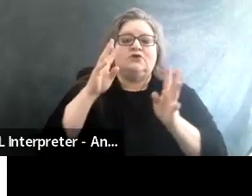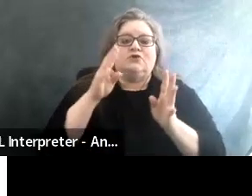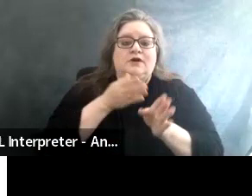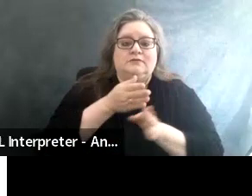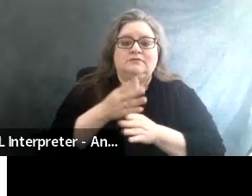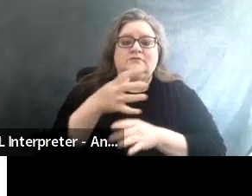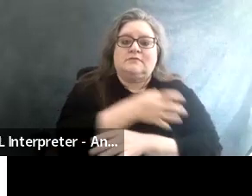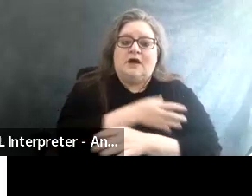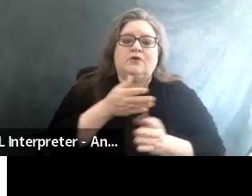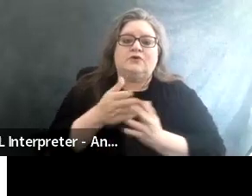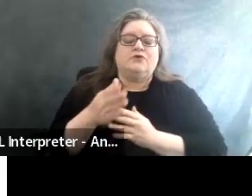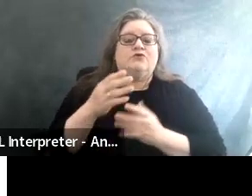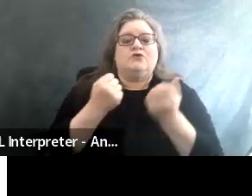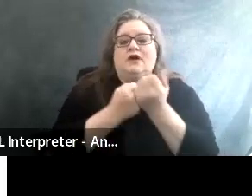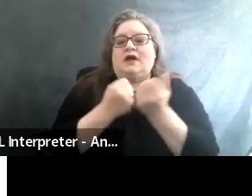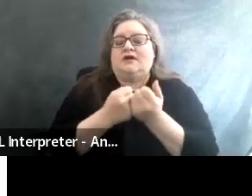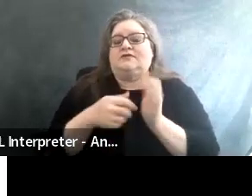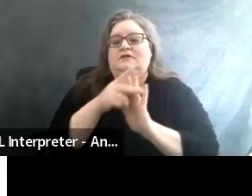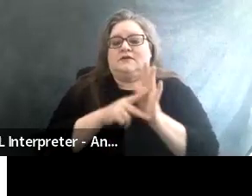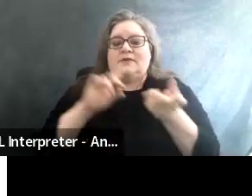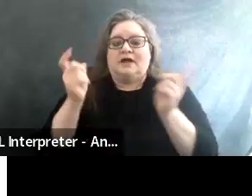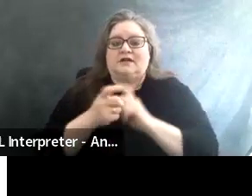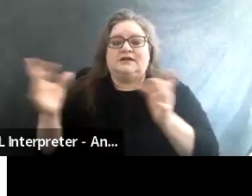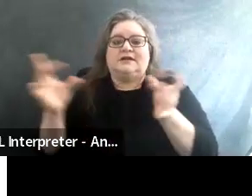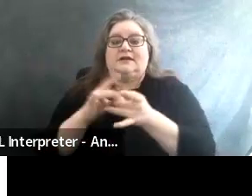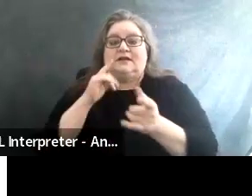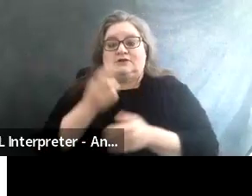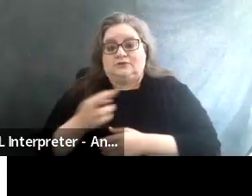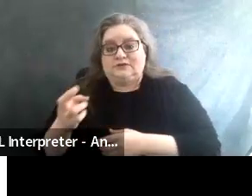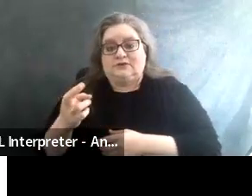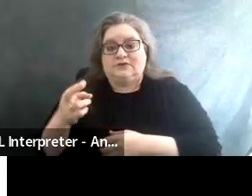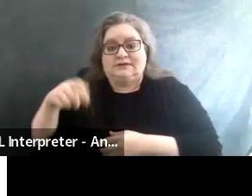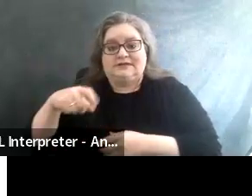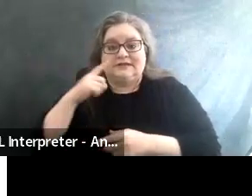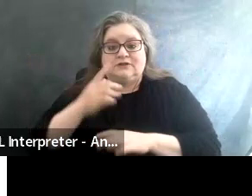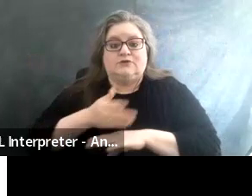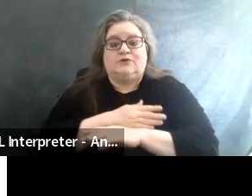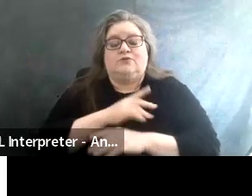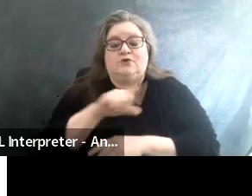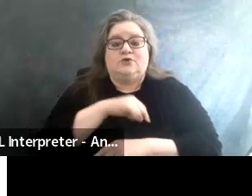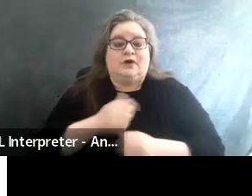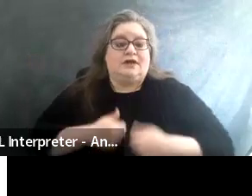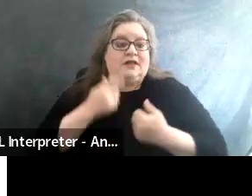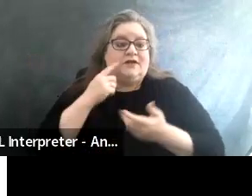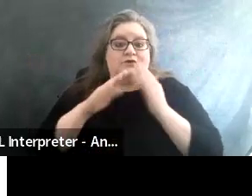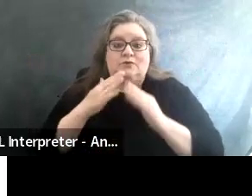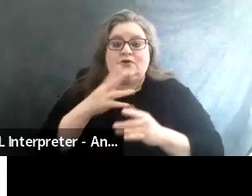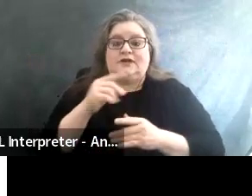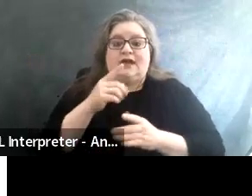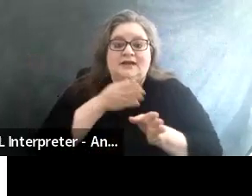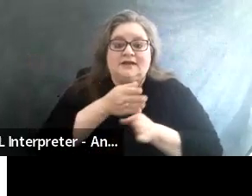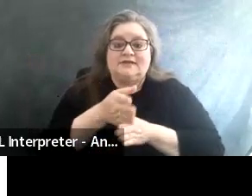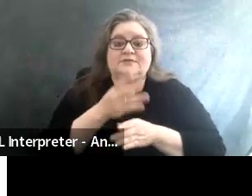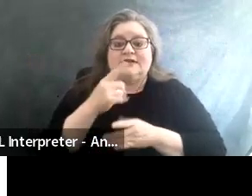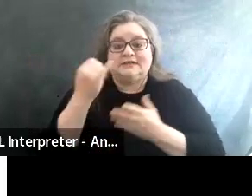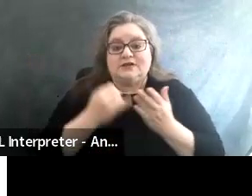through advocacy, policy change, and connection to much needed resources to help improve quality of life for communities and disciplines